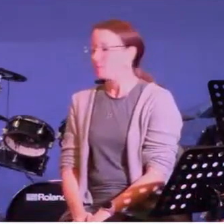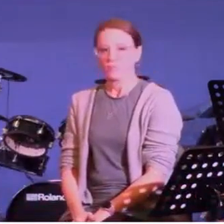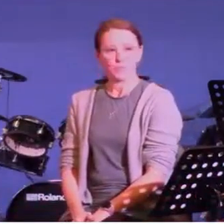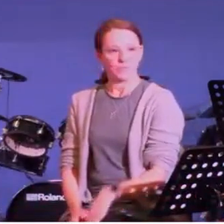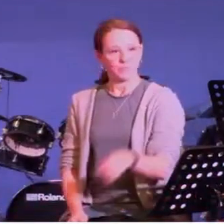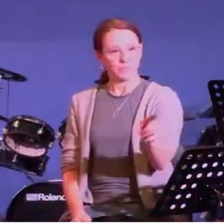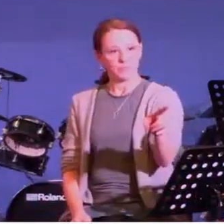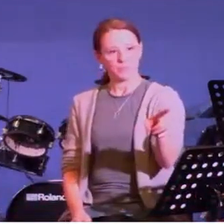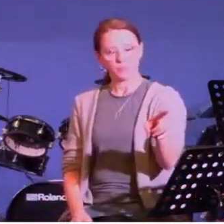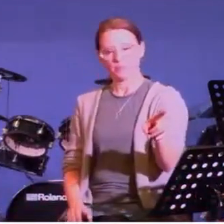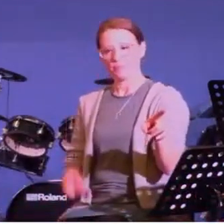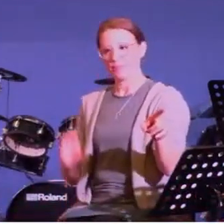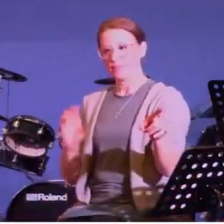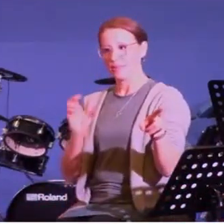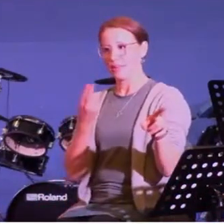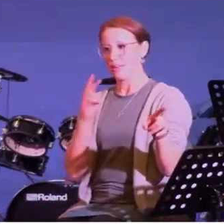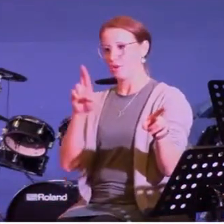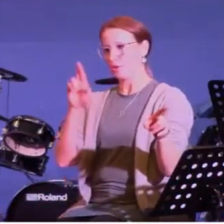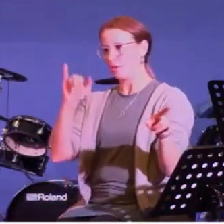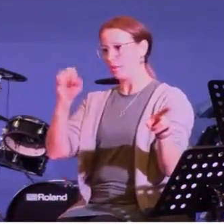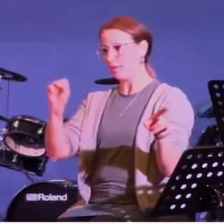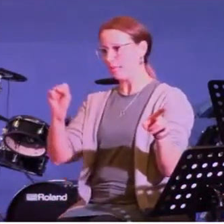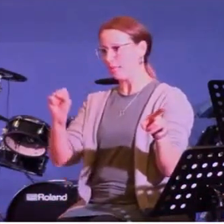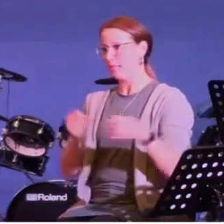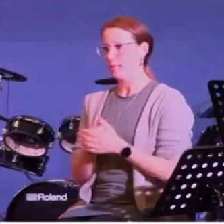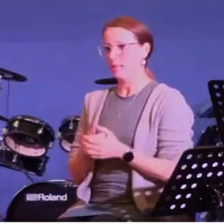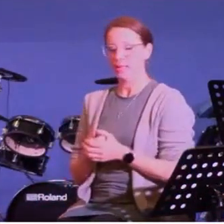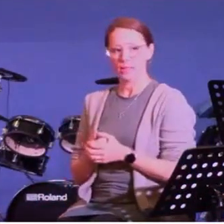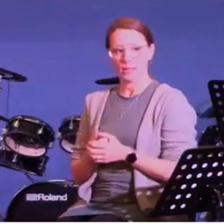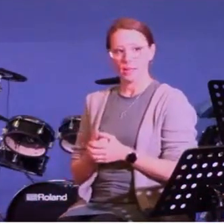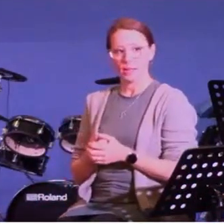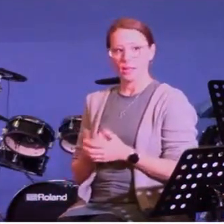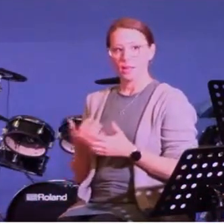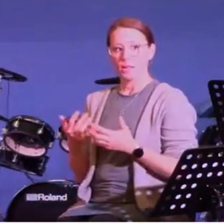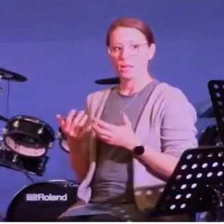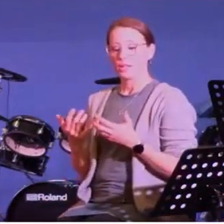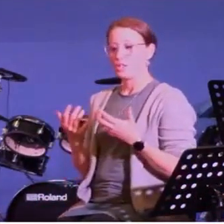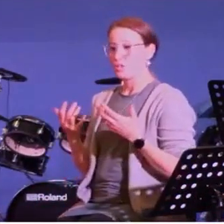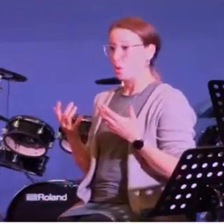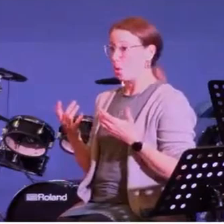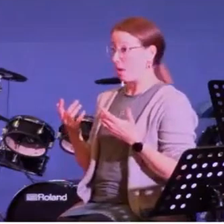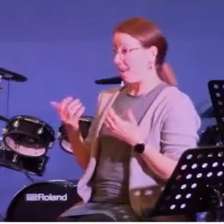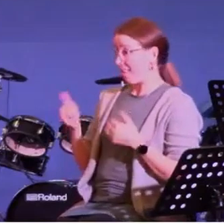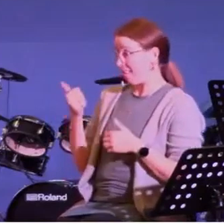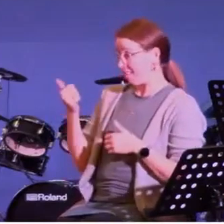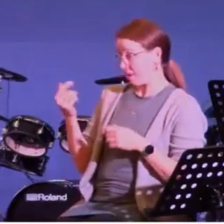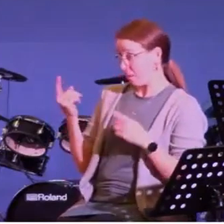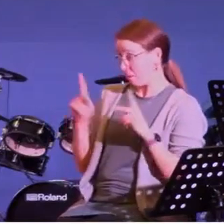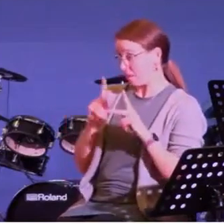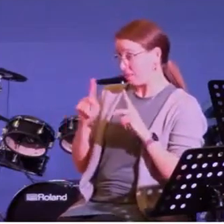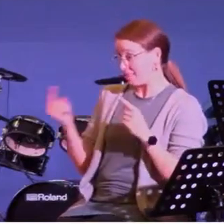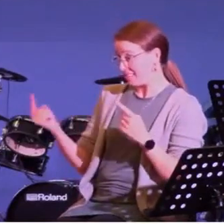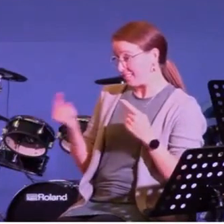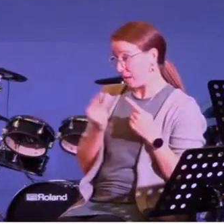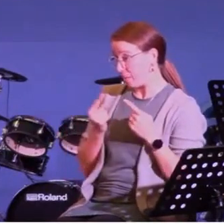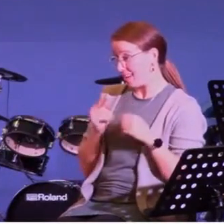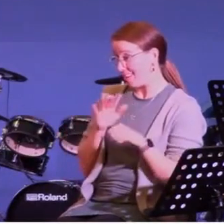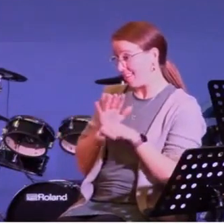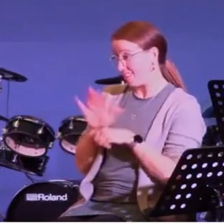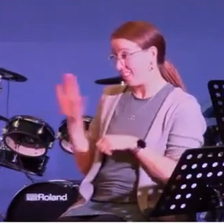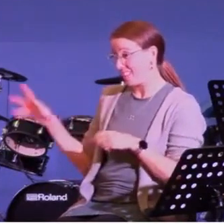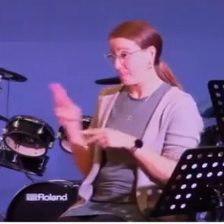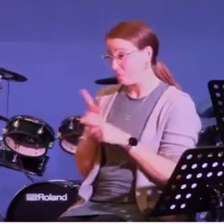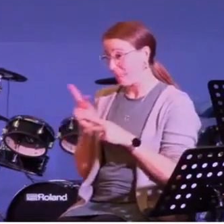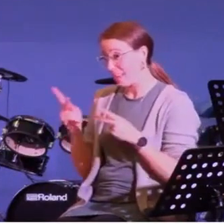So my question is, are we working on bringing someone on to fill those big shoes that you fill and having you